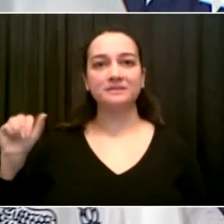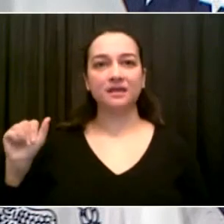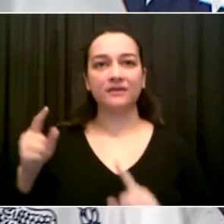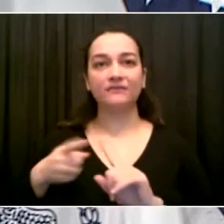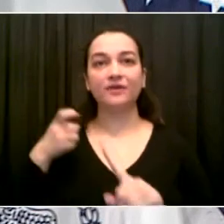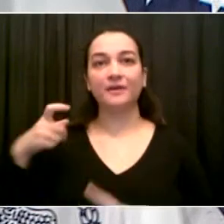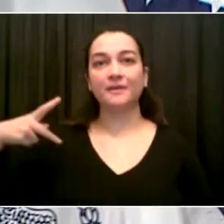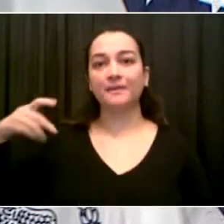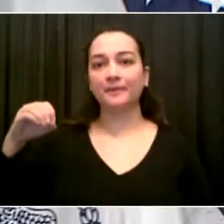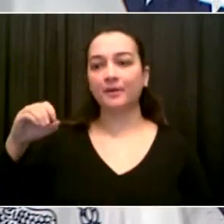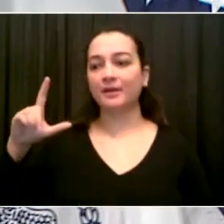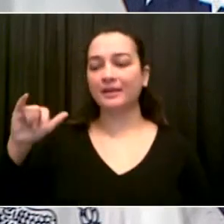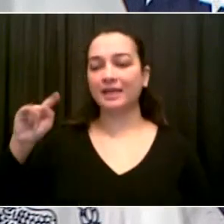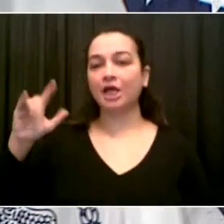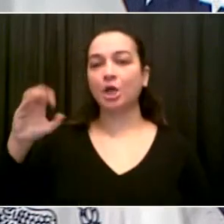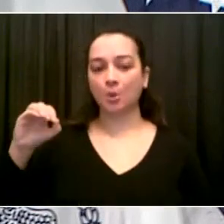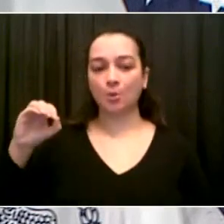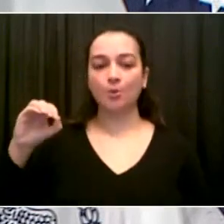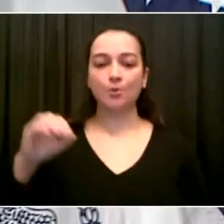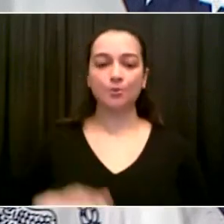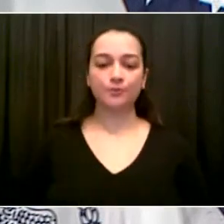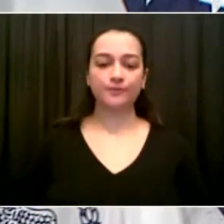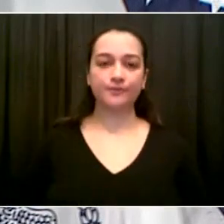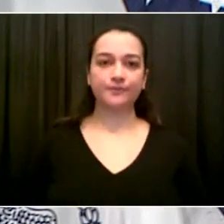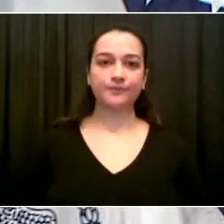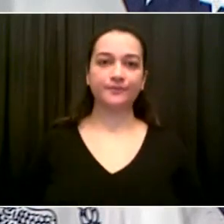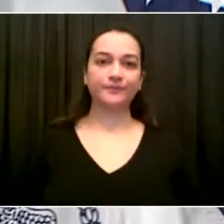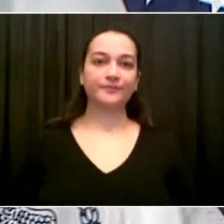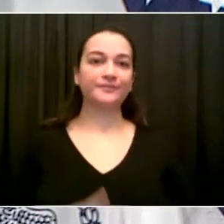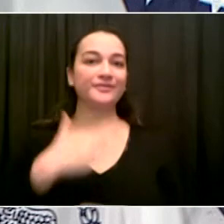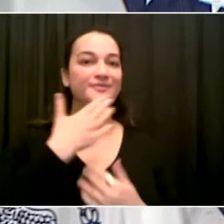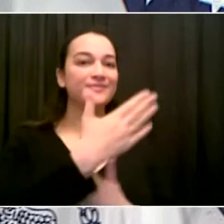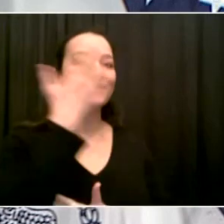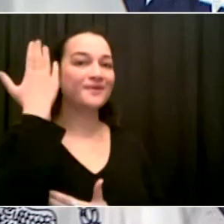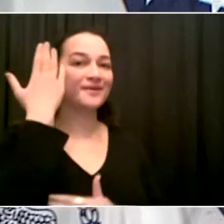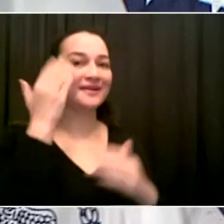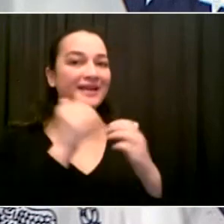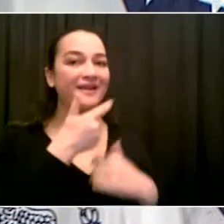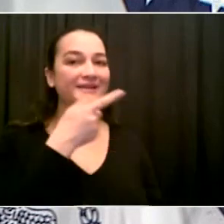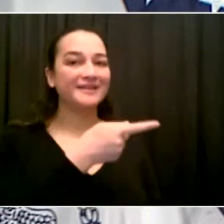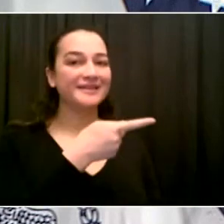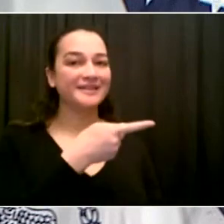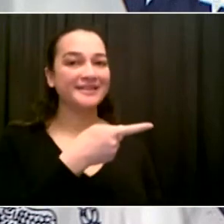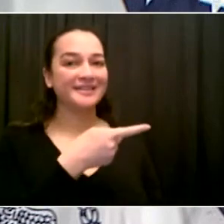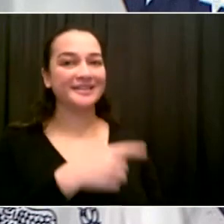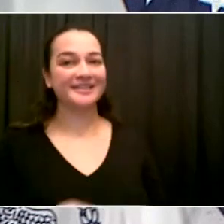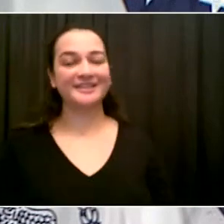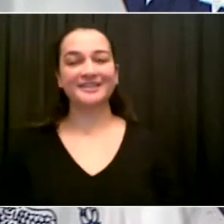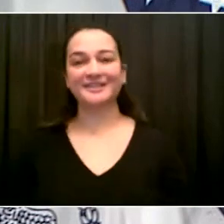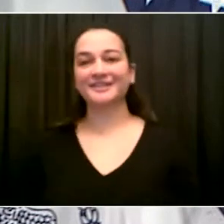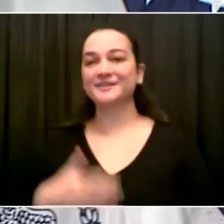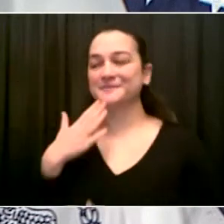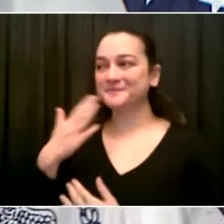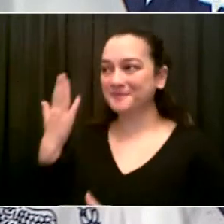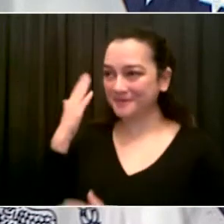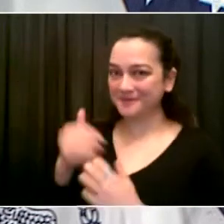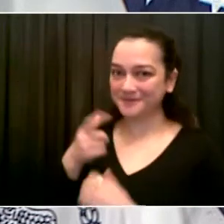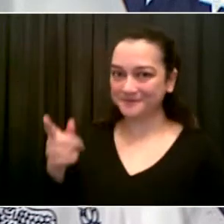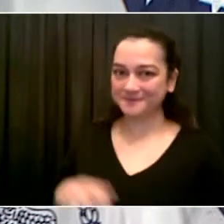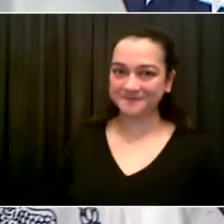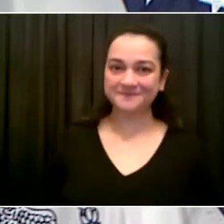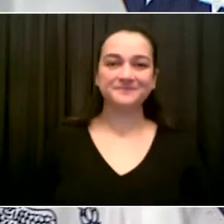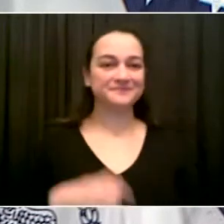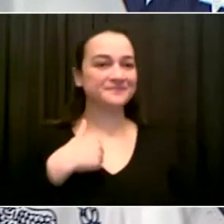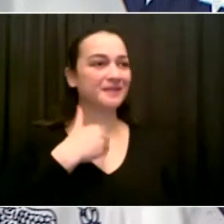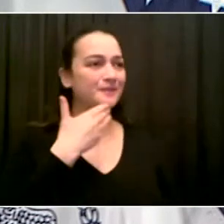about you? I'm doing well. I'm enjoying the nice weather. Thank you for asking. All right. So I wanted to loop back to some of the healthcare